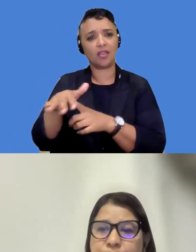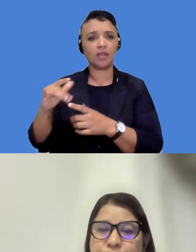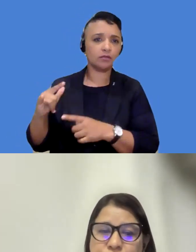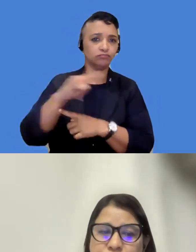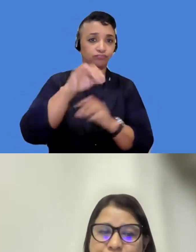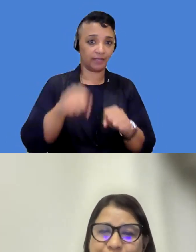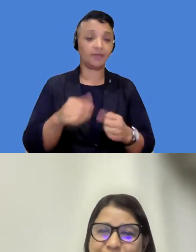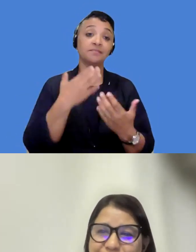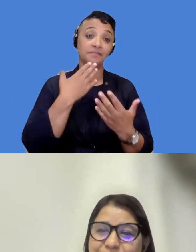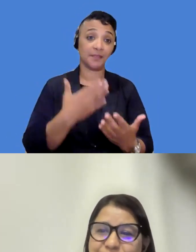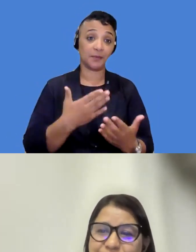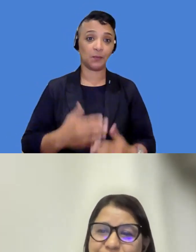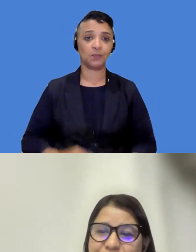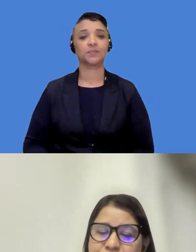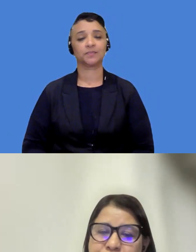much.